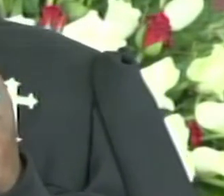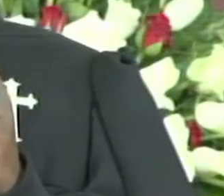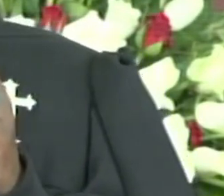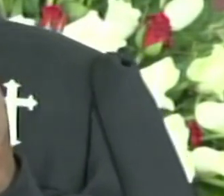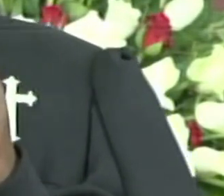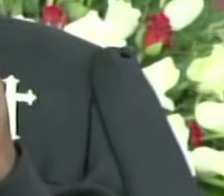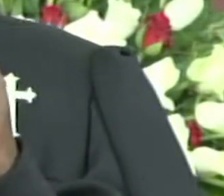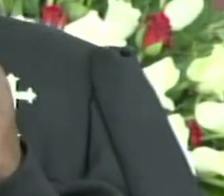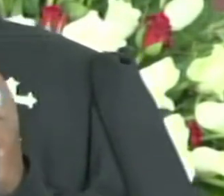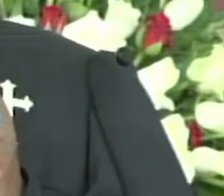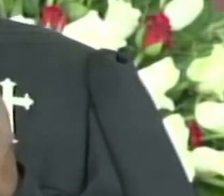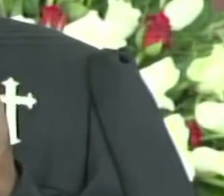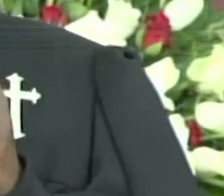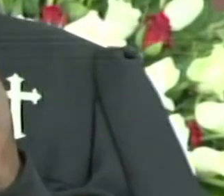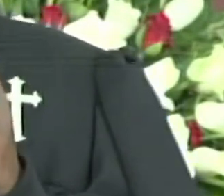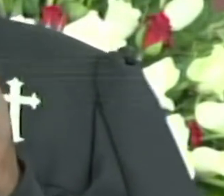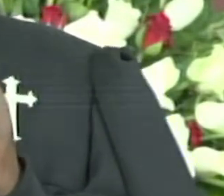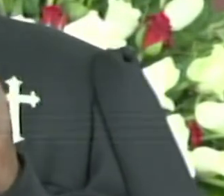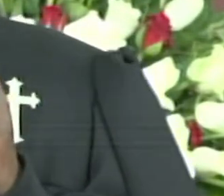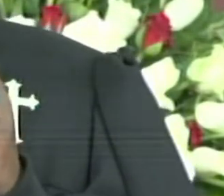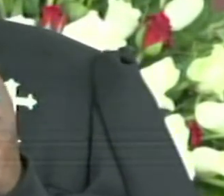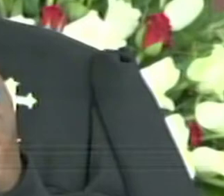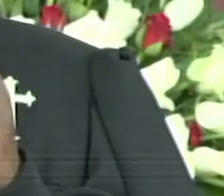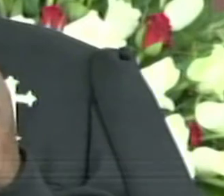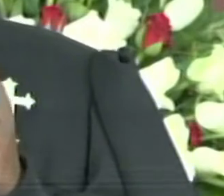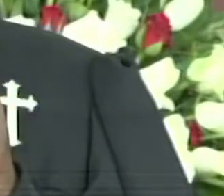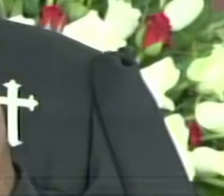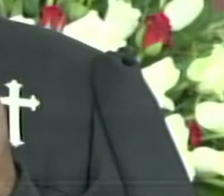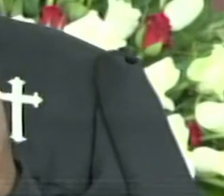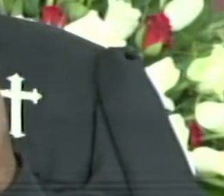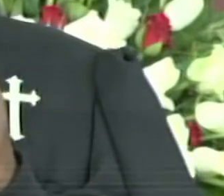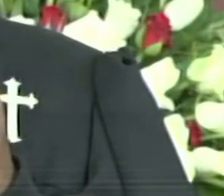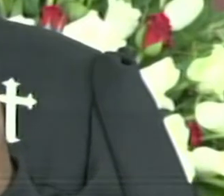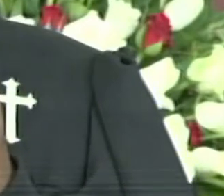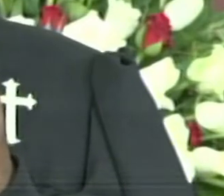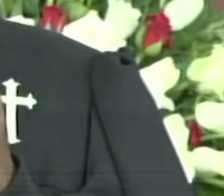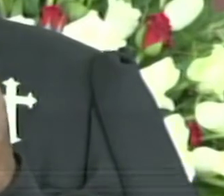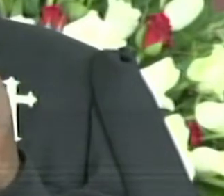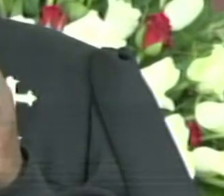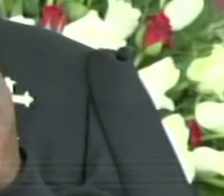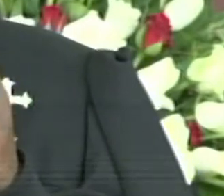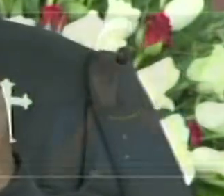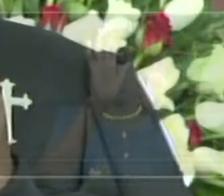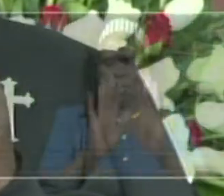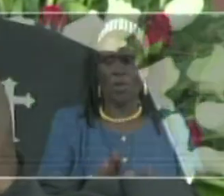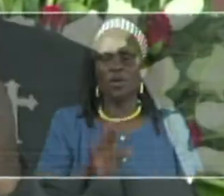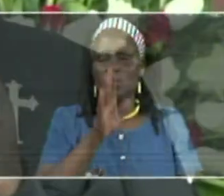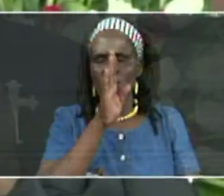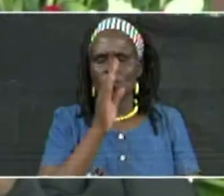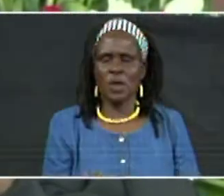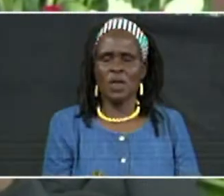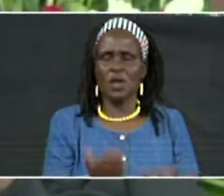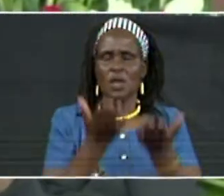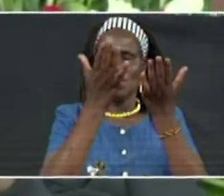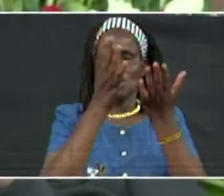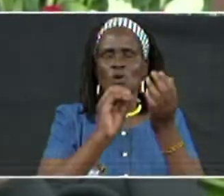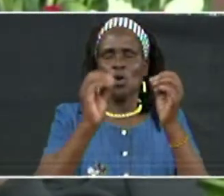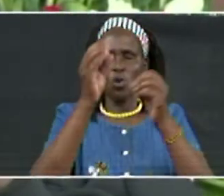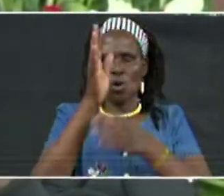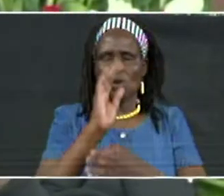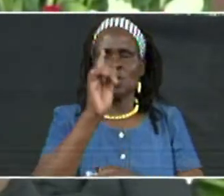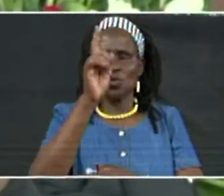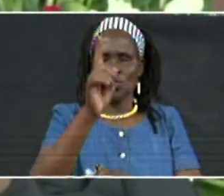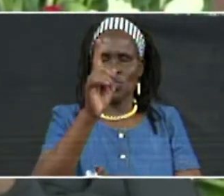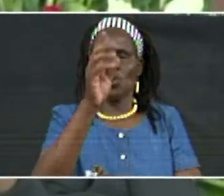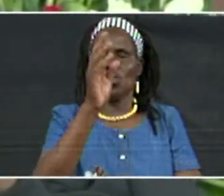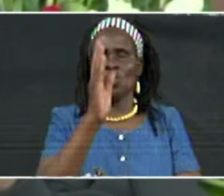worthy of our praise. You are worthy of adoration. You're worthy to be lifted, oh God. You, oh God, are